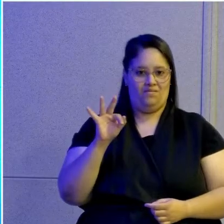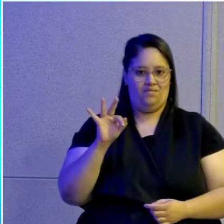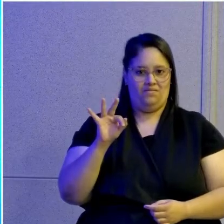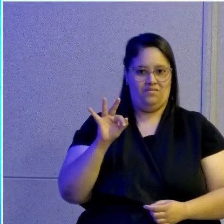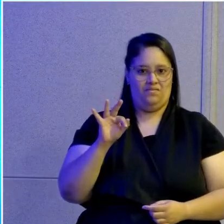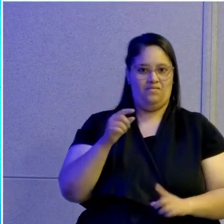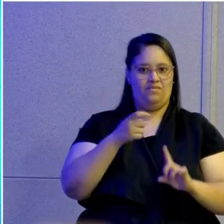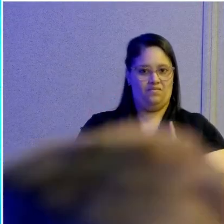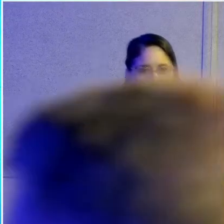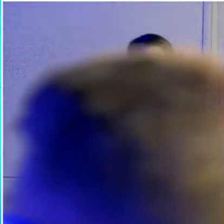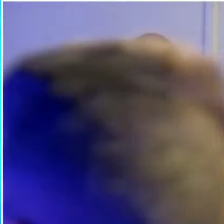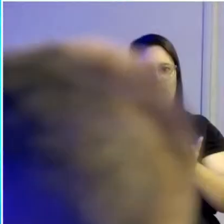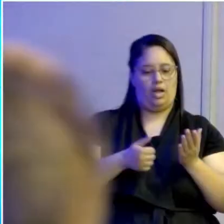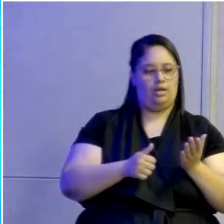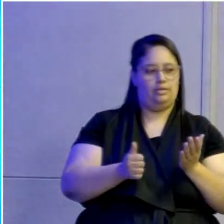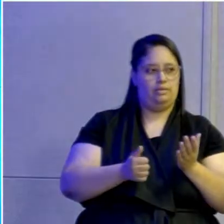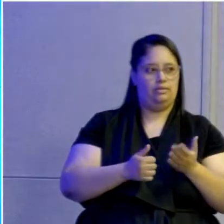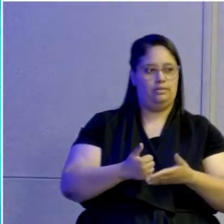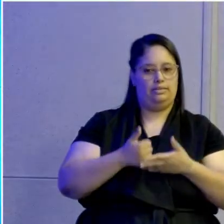to assist me.